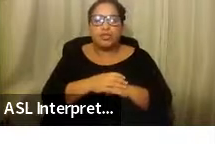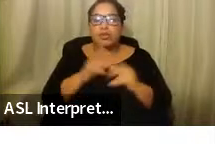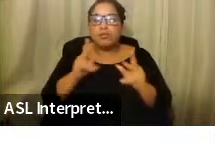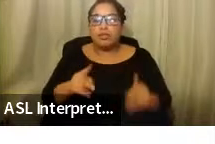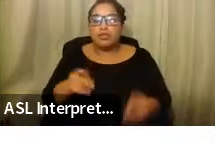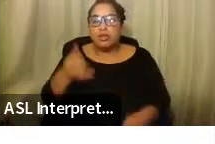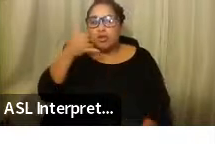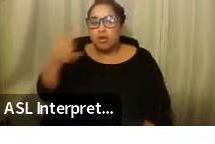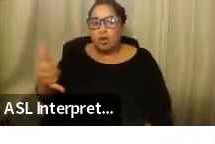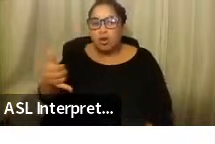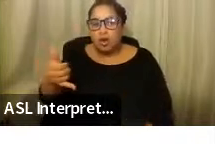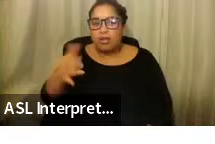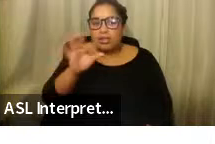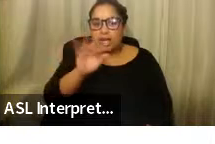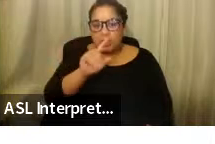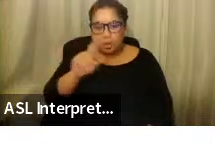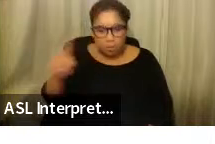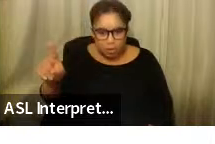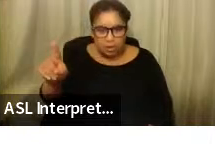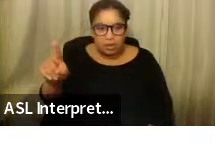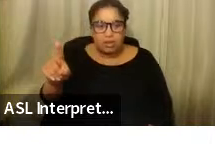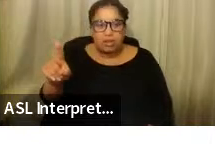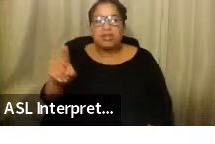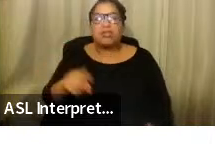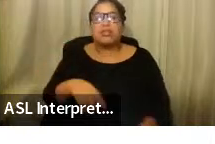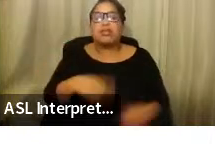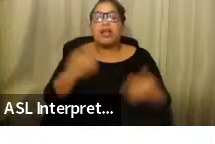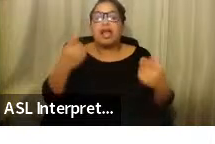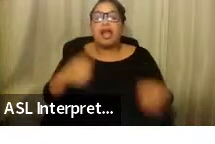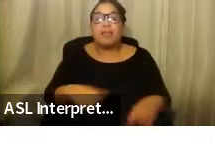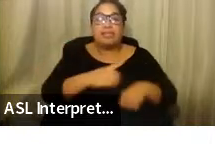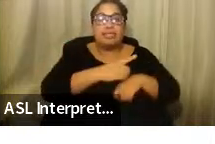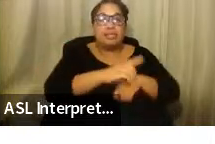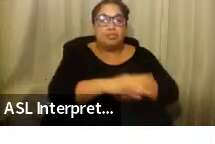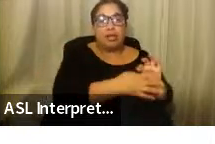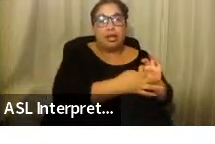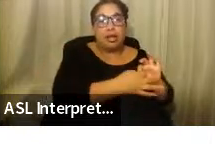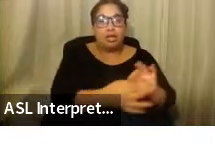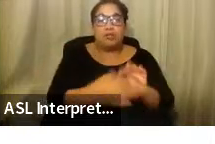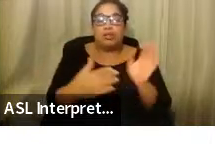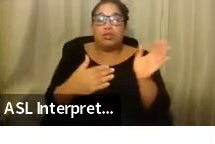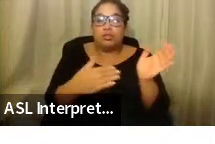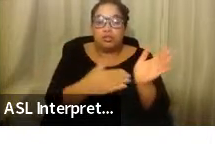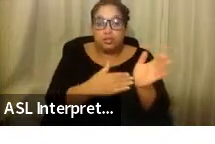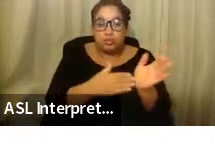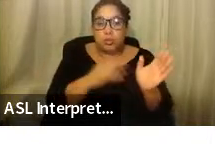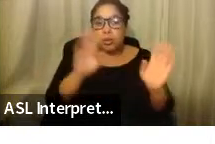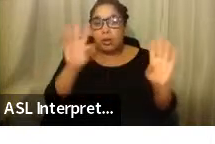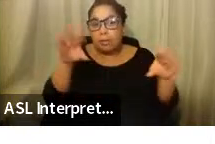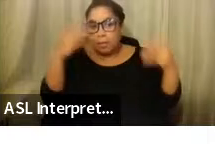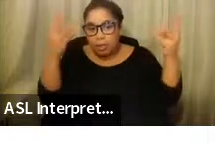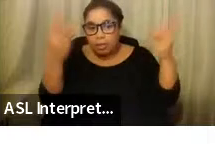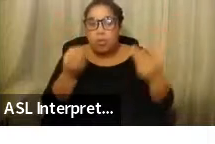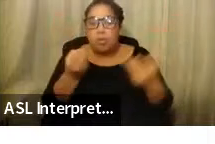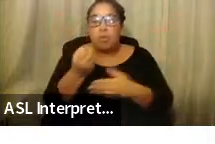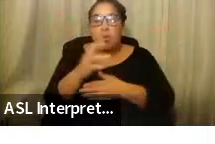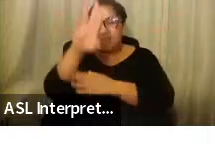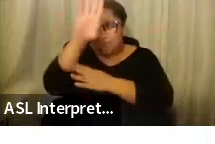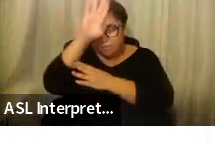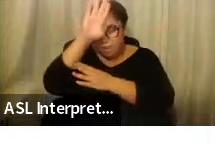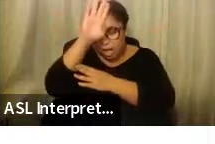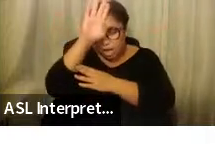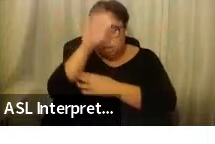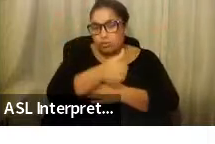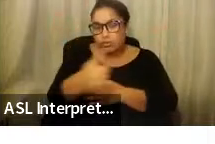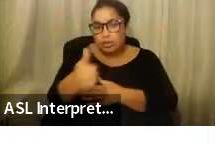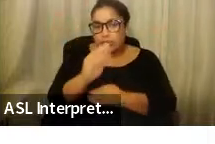911, dispatch deploys them to a medical provider, which will be an ambulance or a fire transport provider